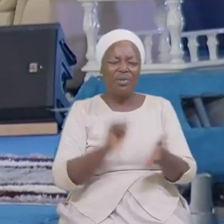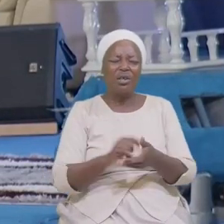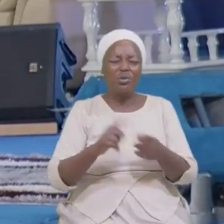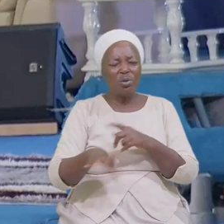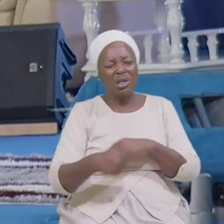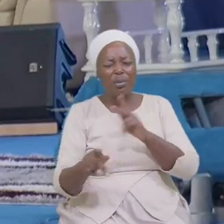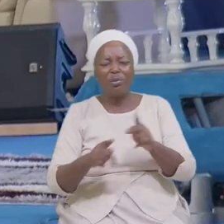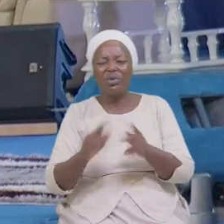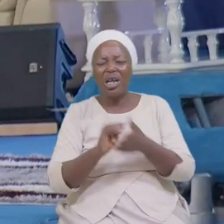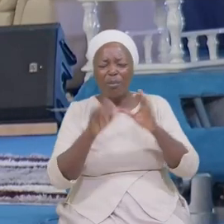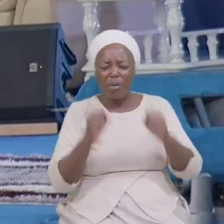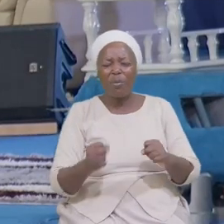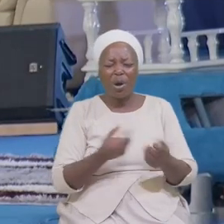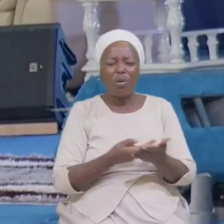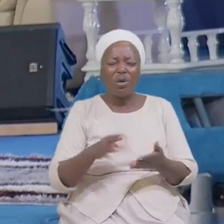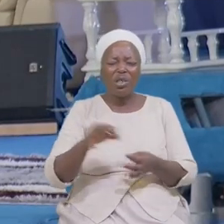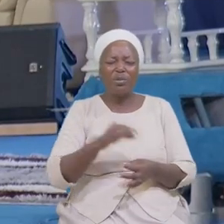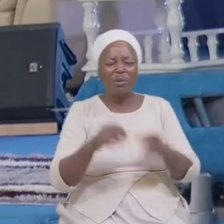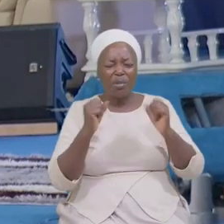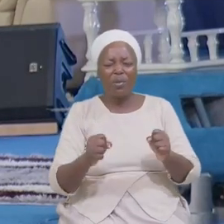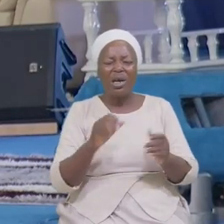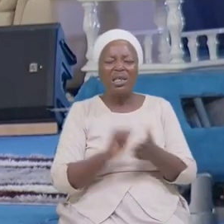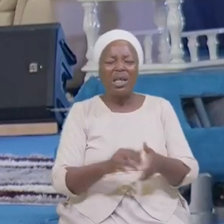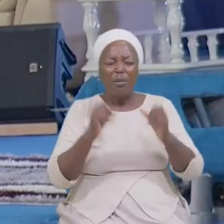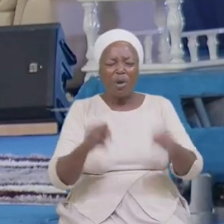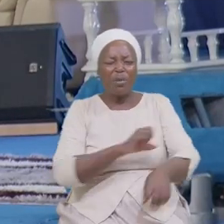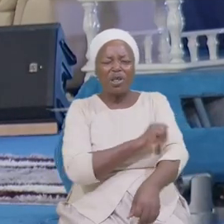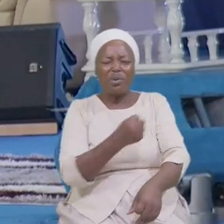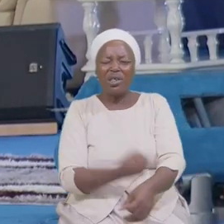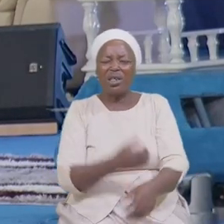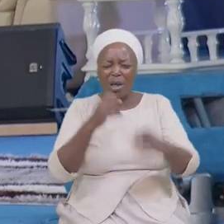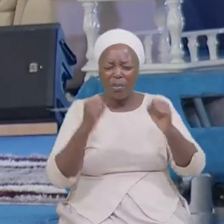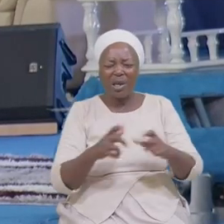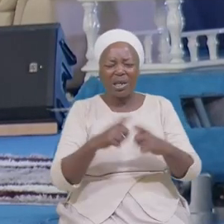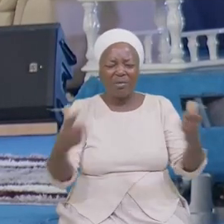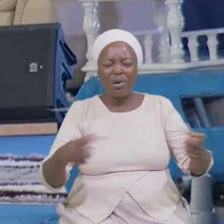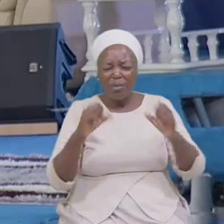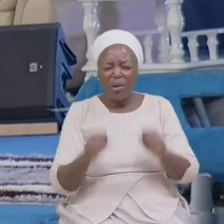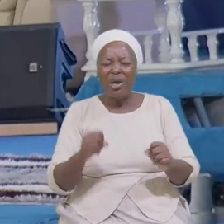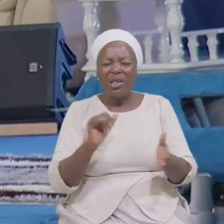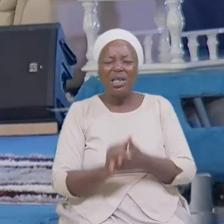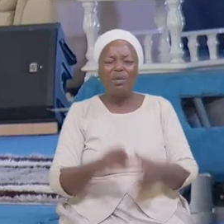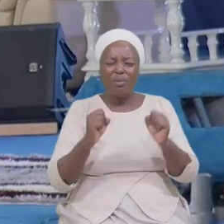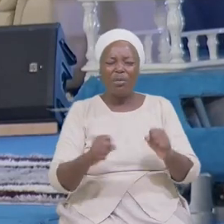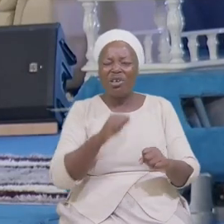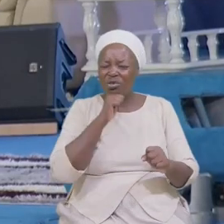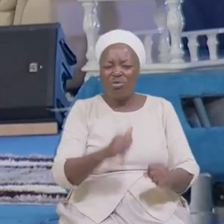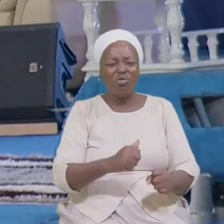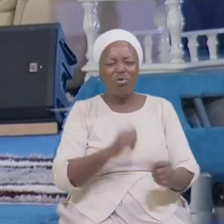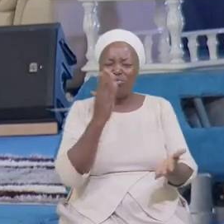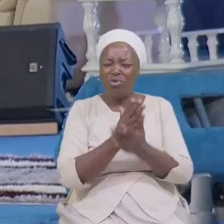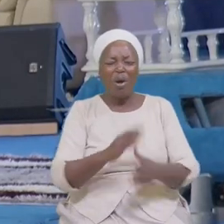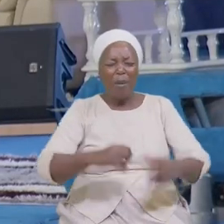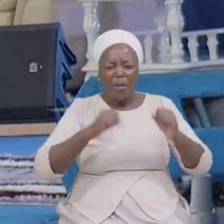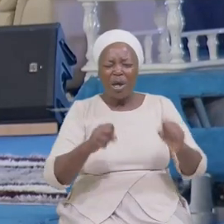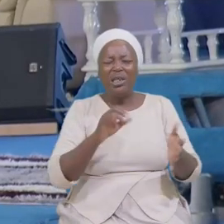Ghost power, that power, supernatural power, that power, irresistible power, that power, wonder working